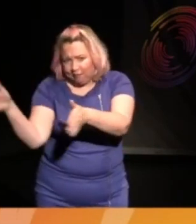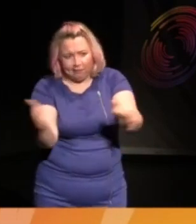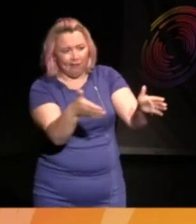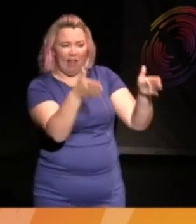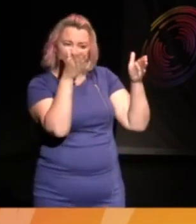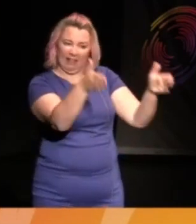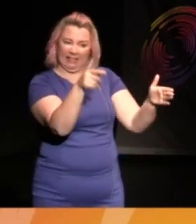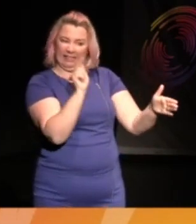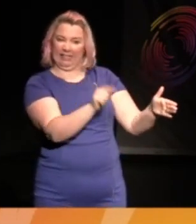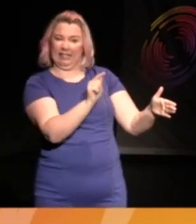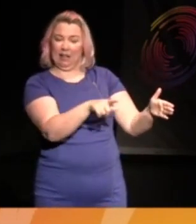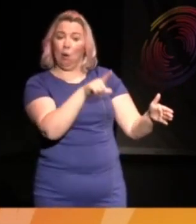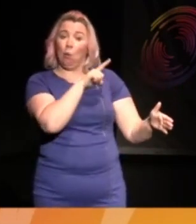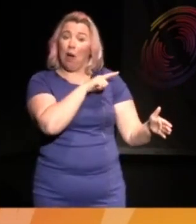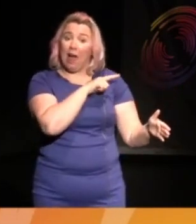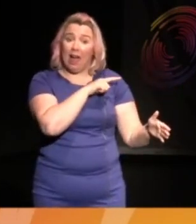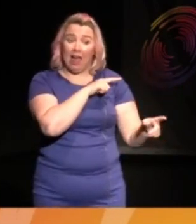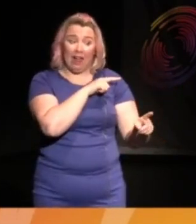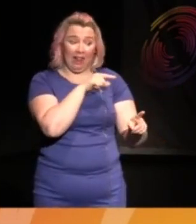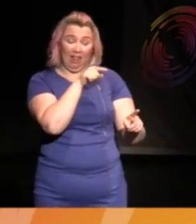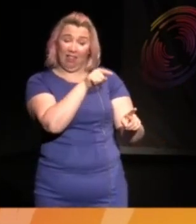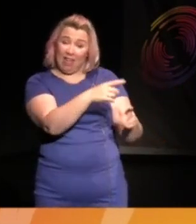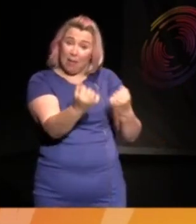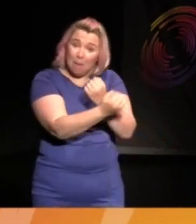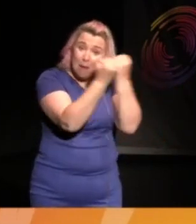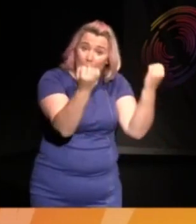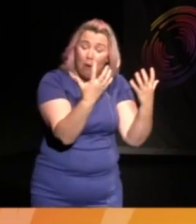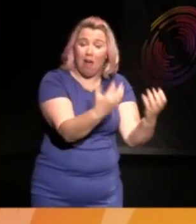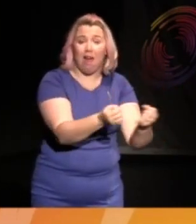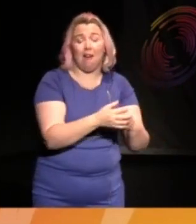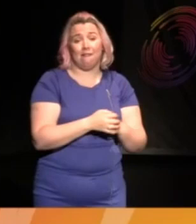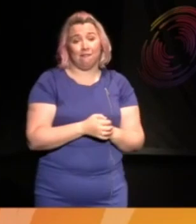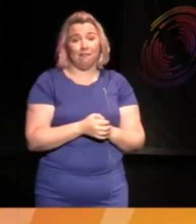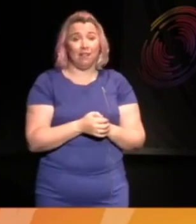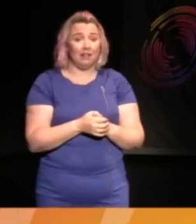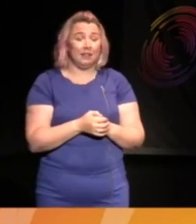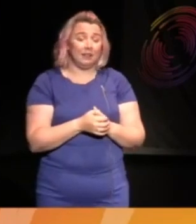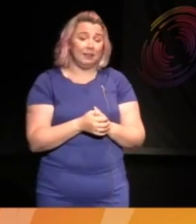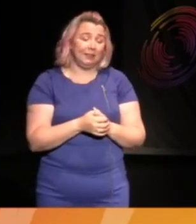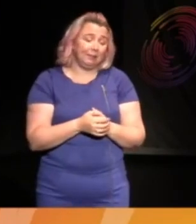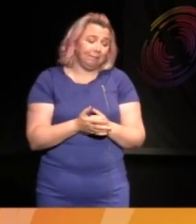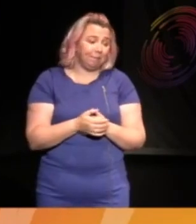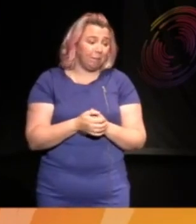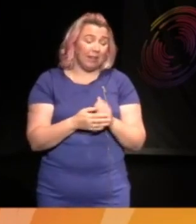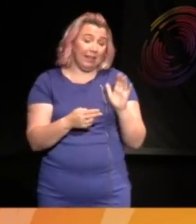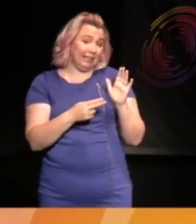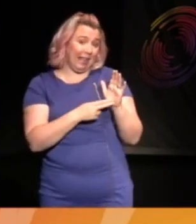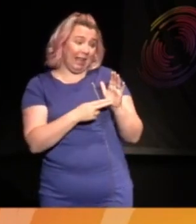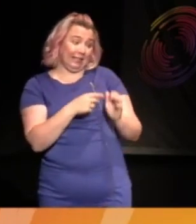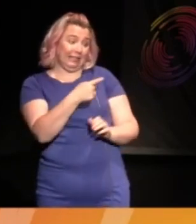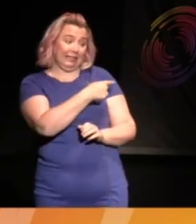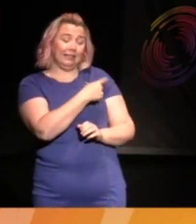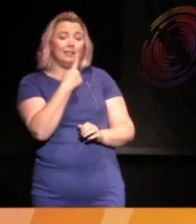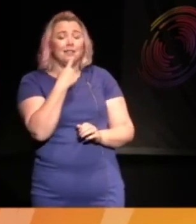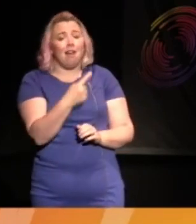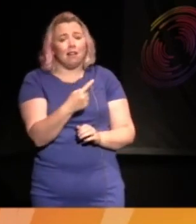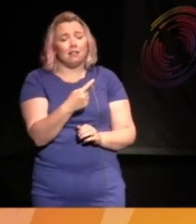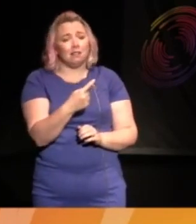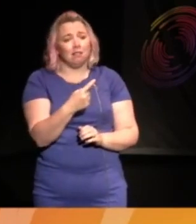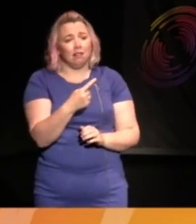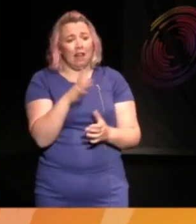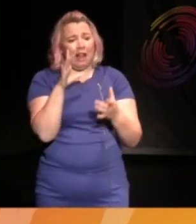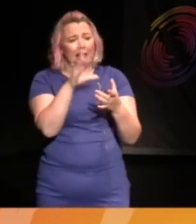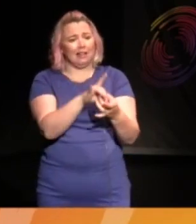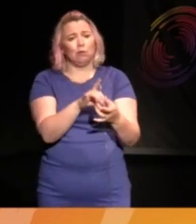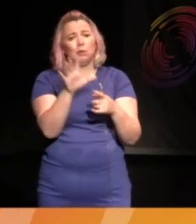they often have the least to lose. Because it's Nadine, you were saying that in terms of the